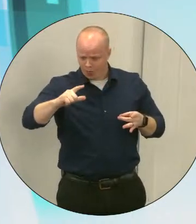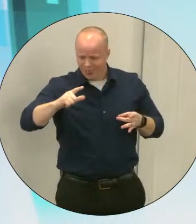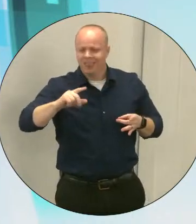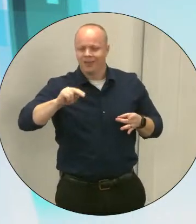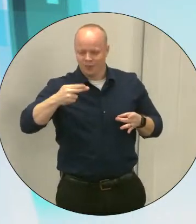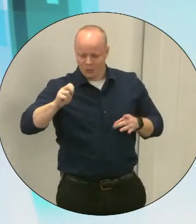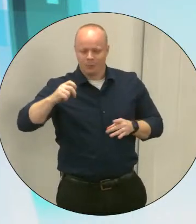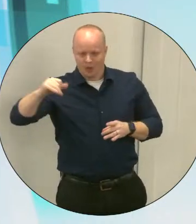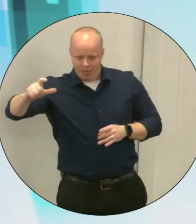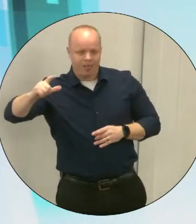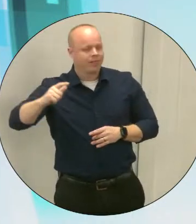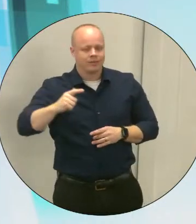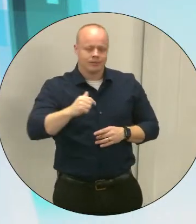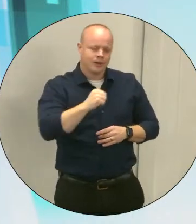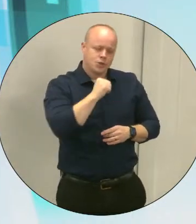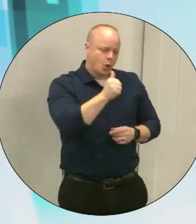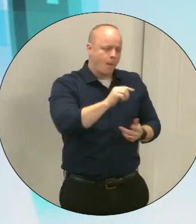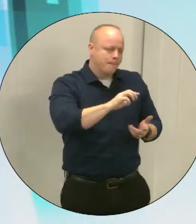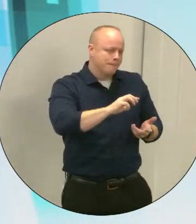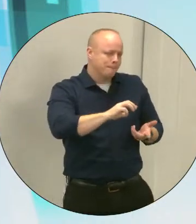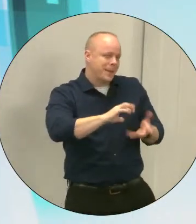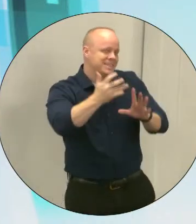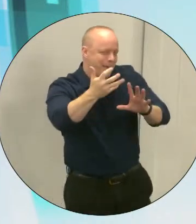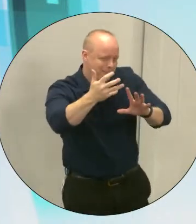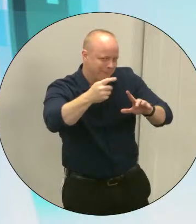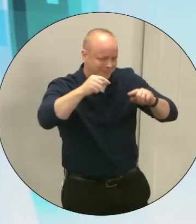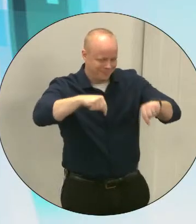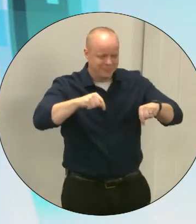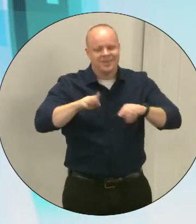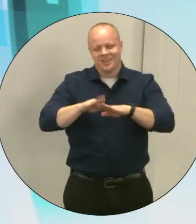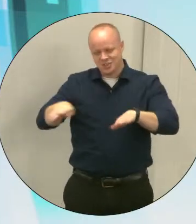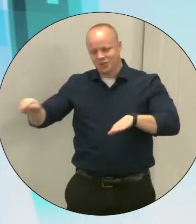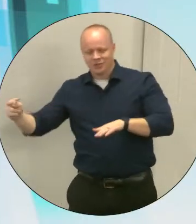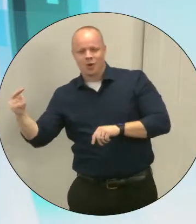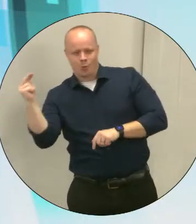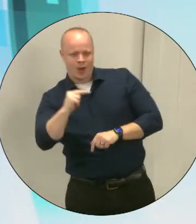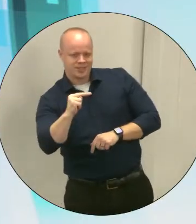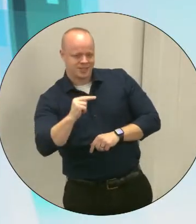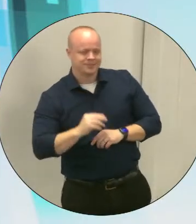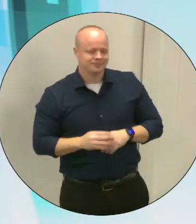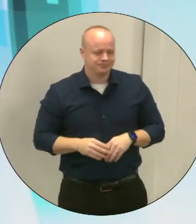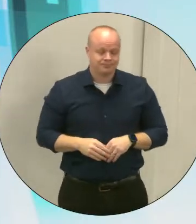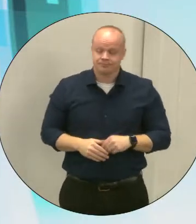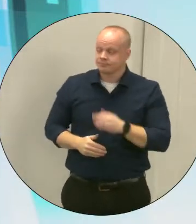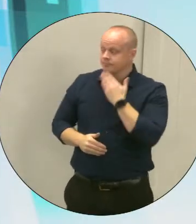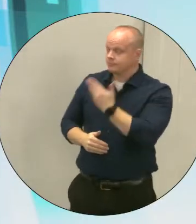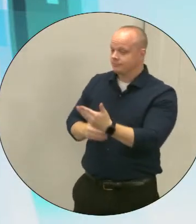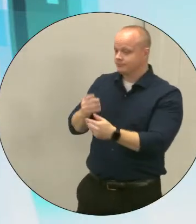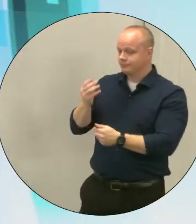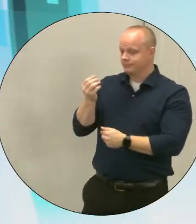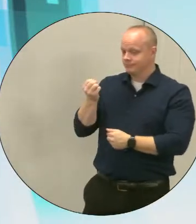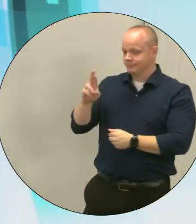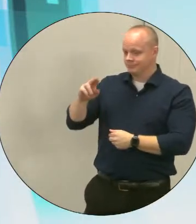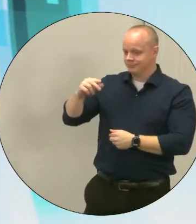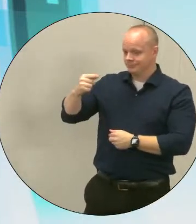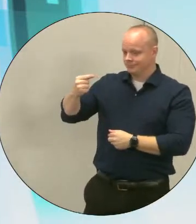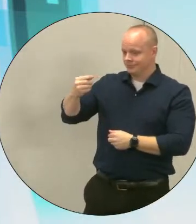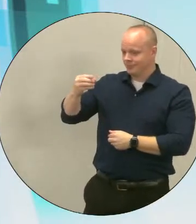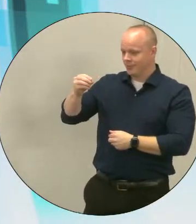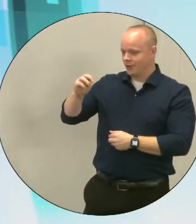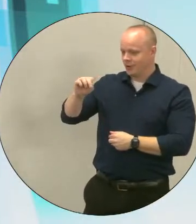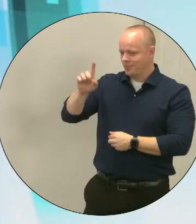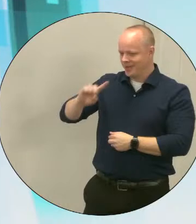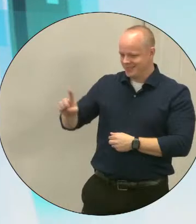say, don't mess this up. The children are watching you. Thank you, Mr. Gomez, and then Mr. Gates.